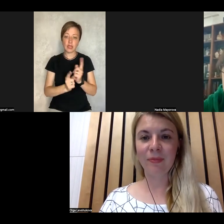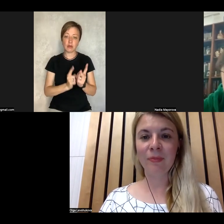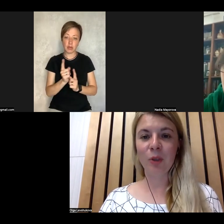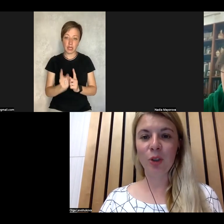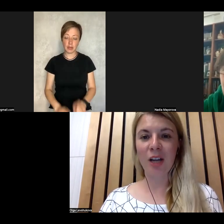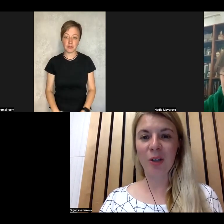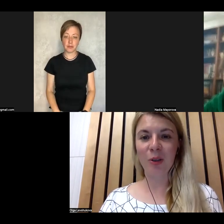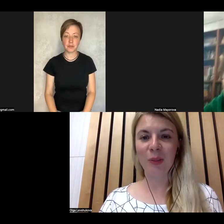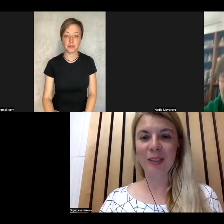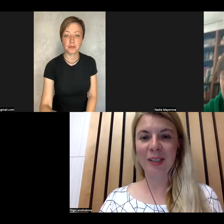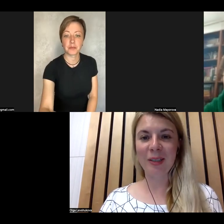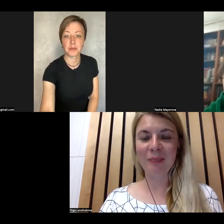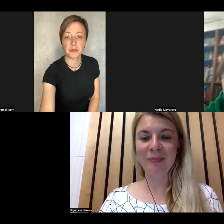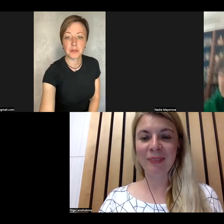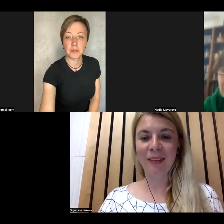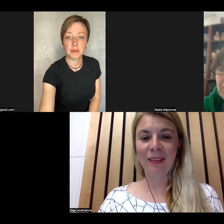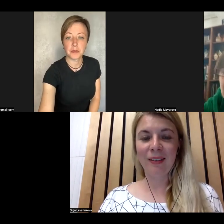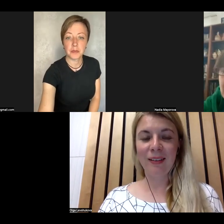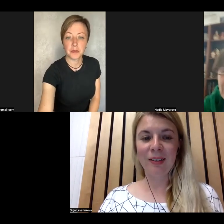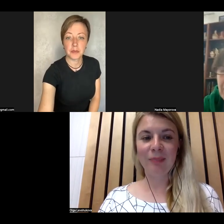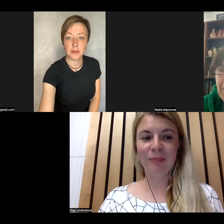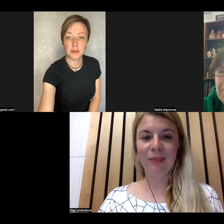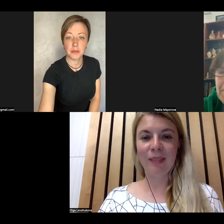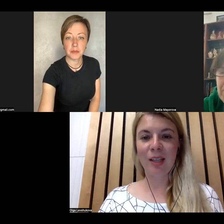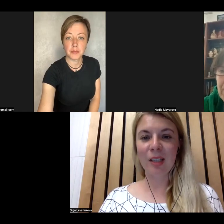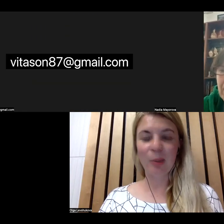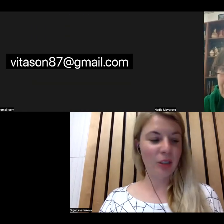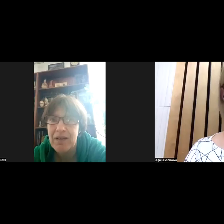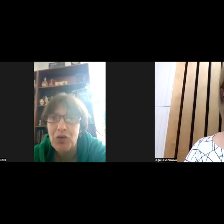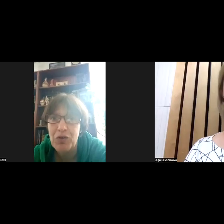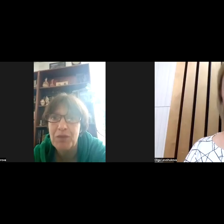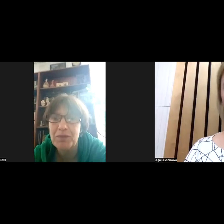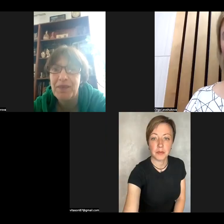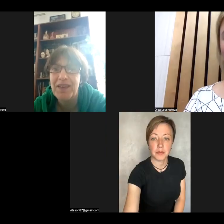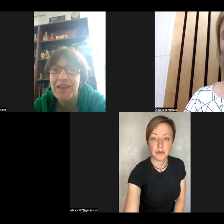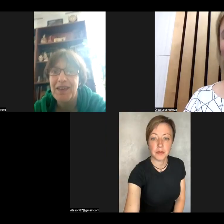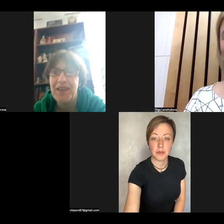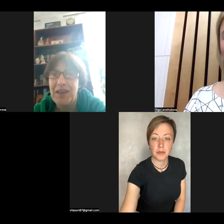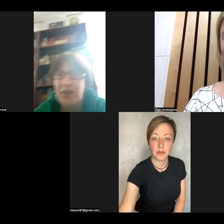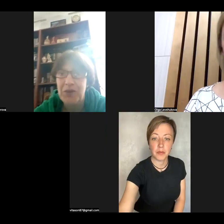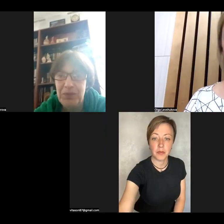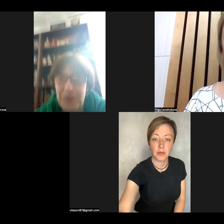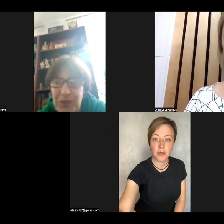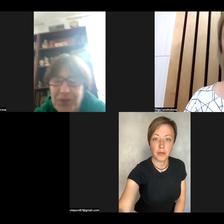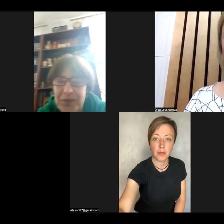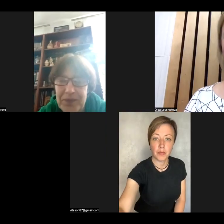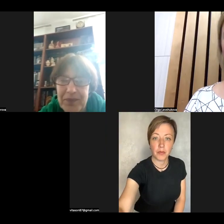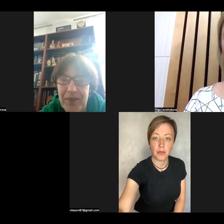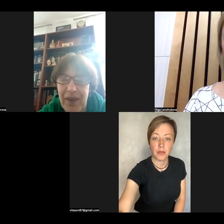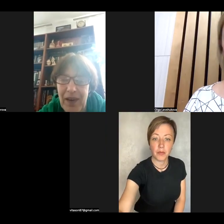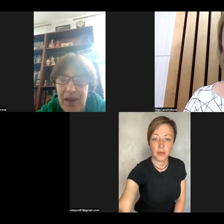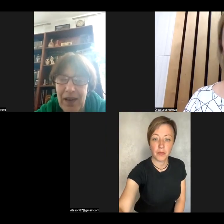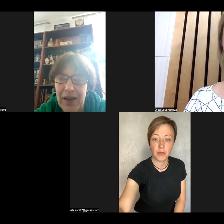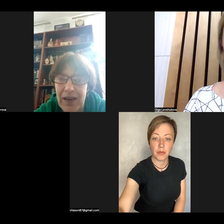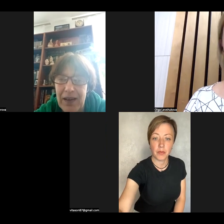platform to speak out. Thank you, Nadia, and now I would like to pass